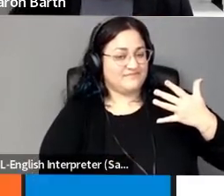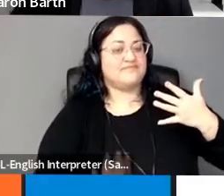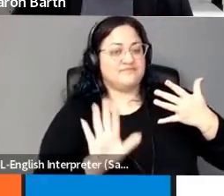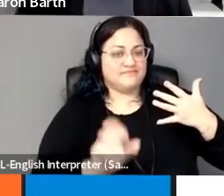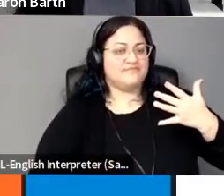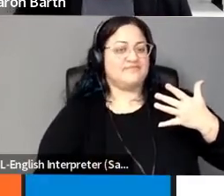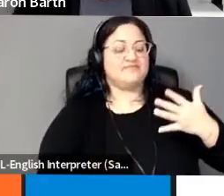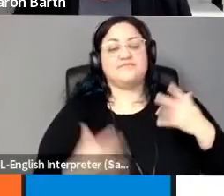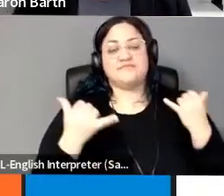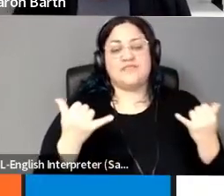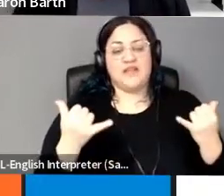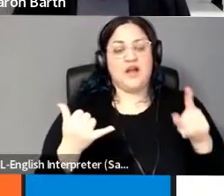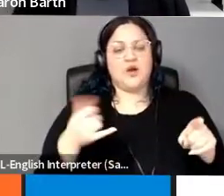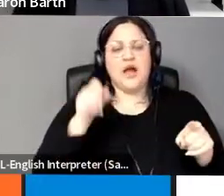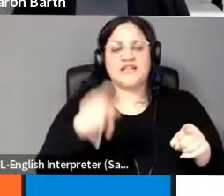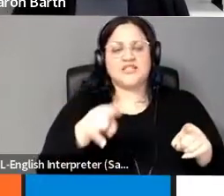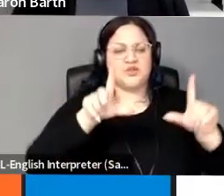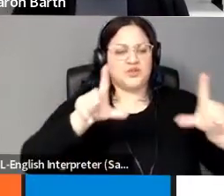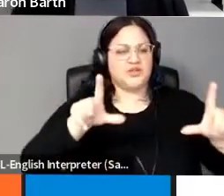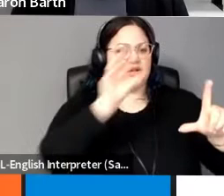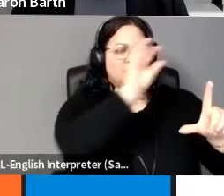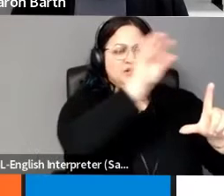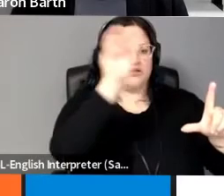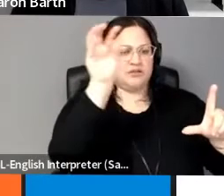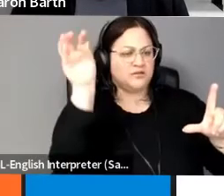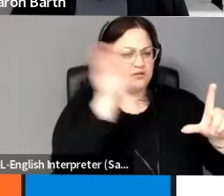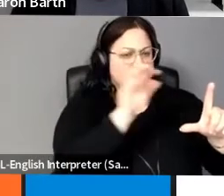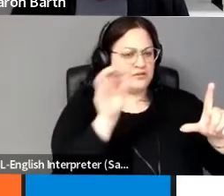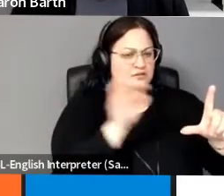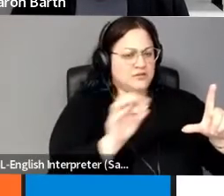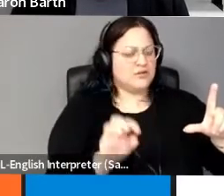Okay, A, B, C, D, E, or F?